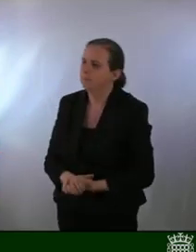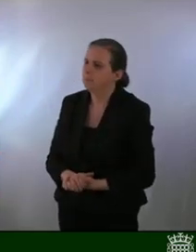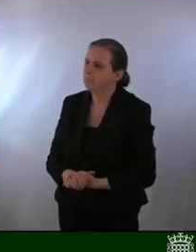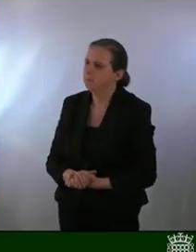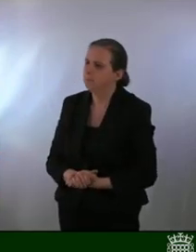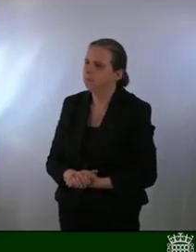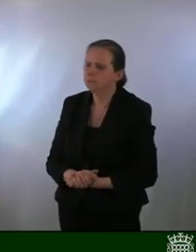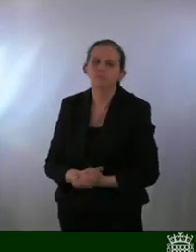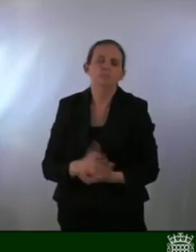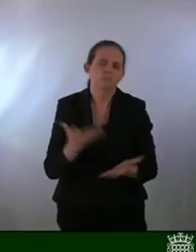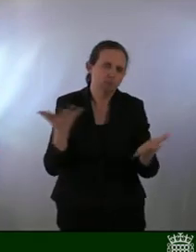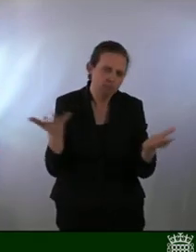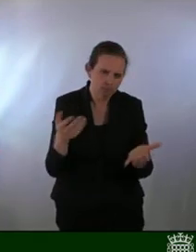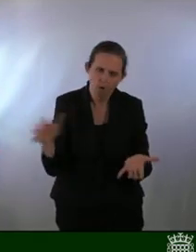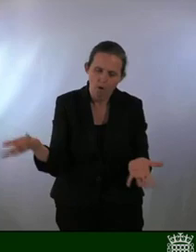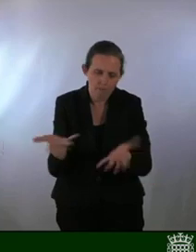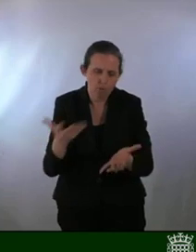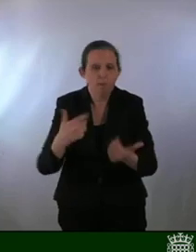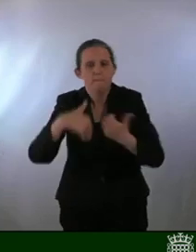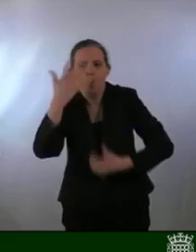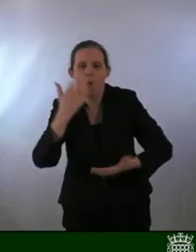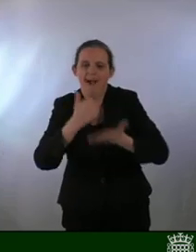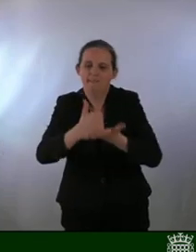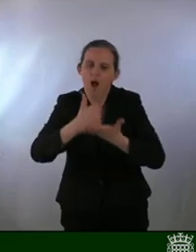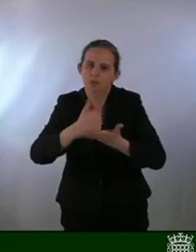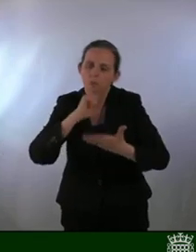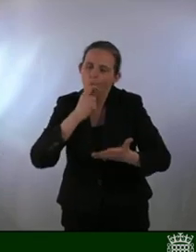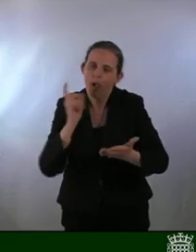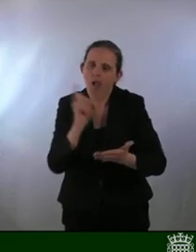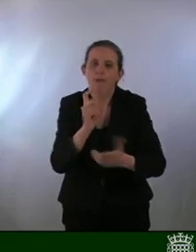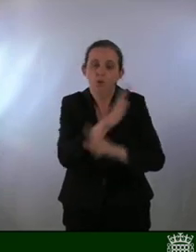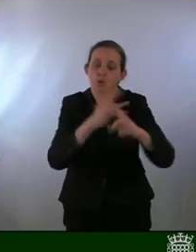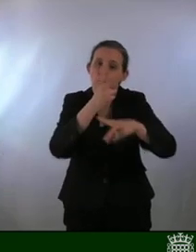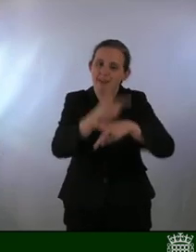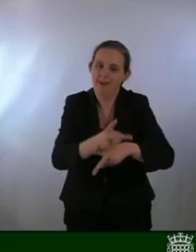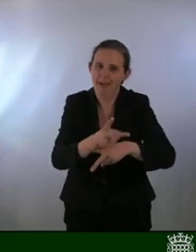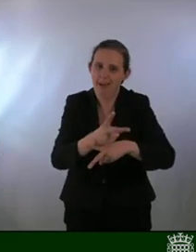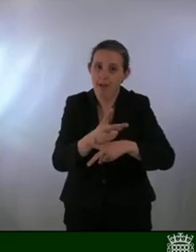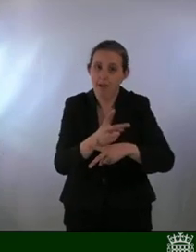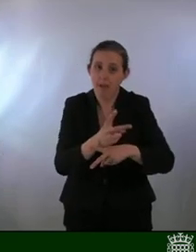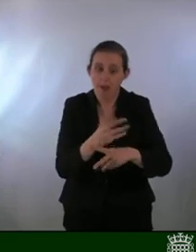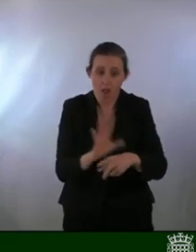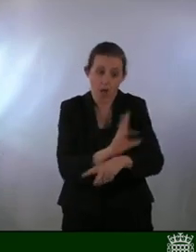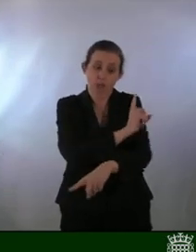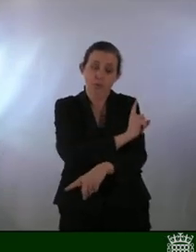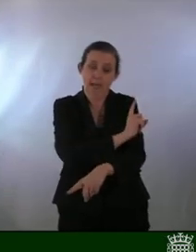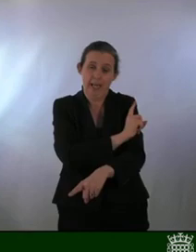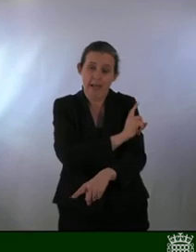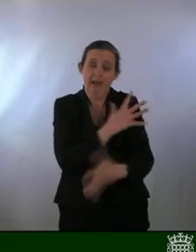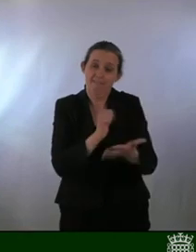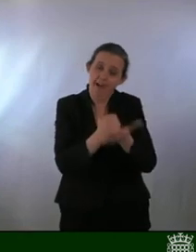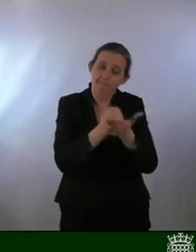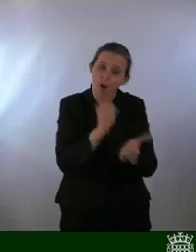course. The further advice will go out for social care. We put updated advice out at the end of last week